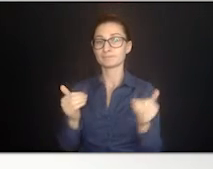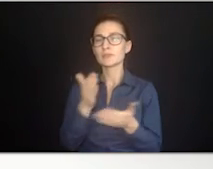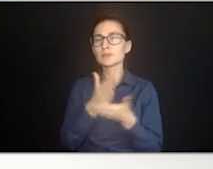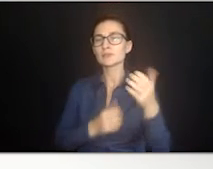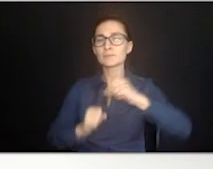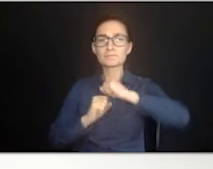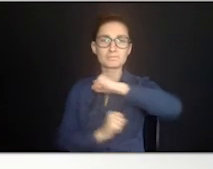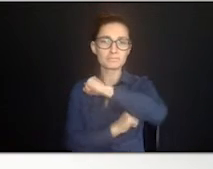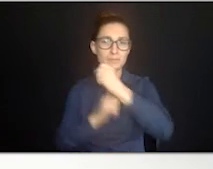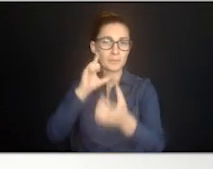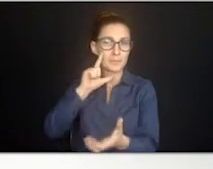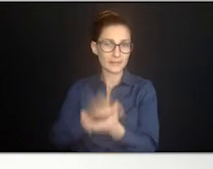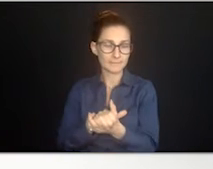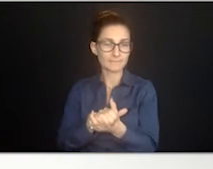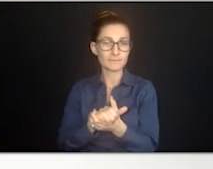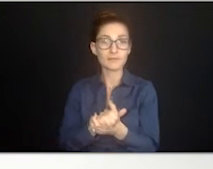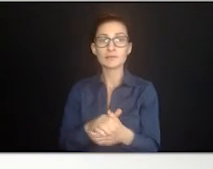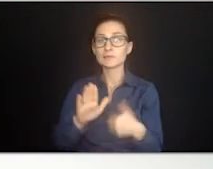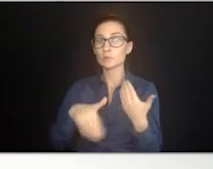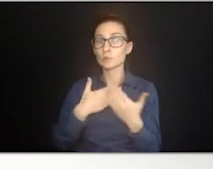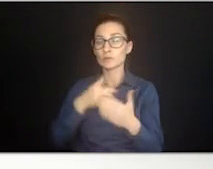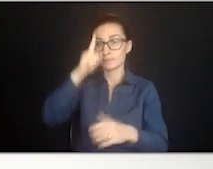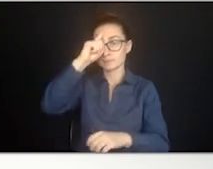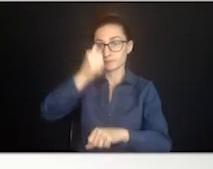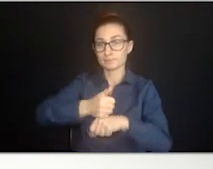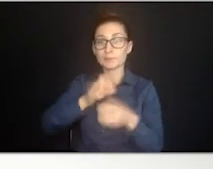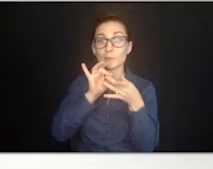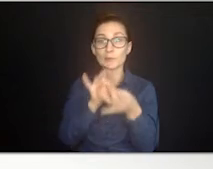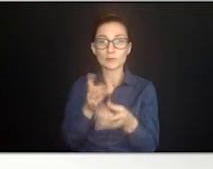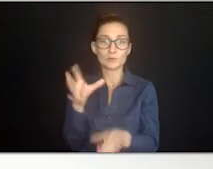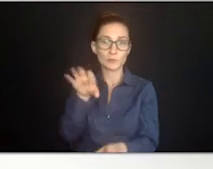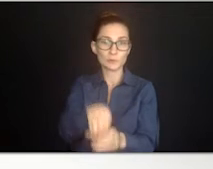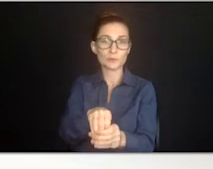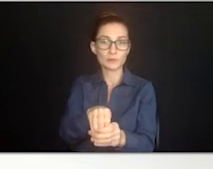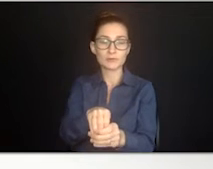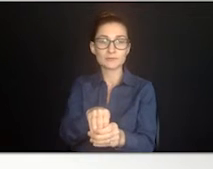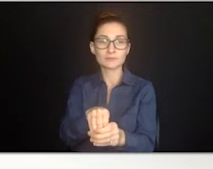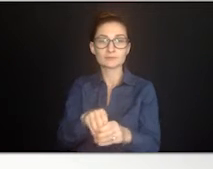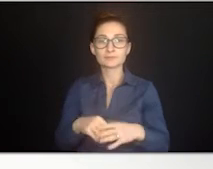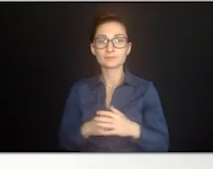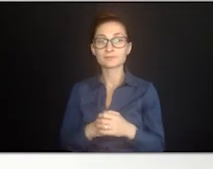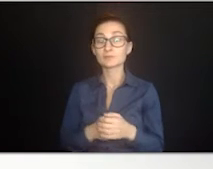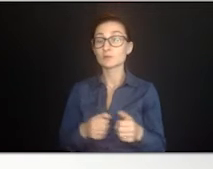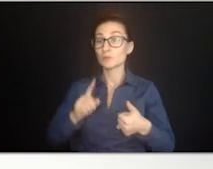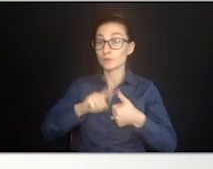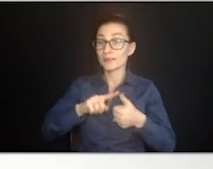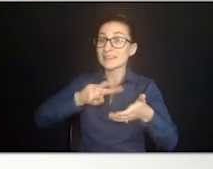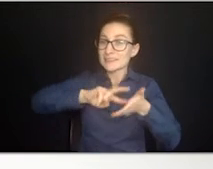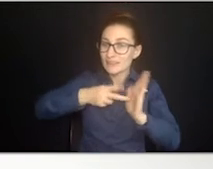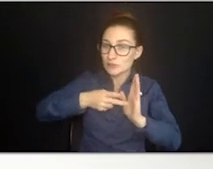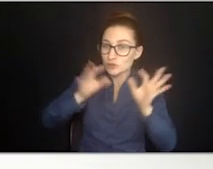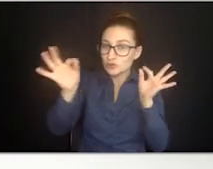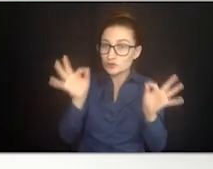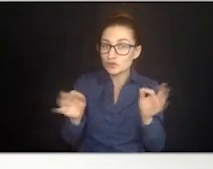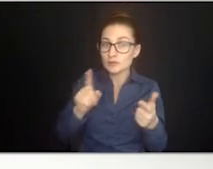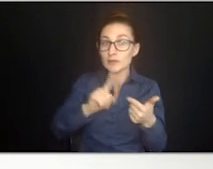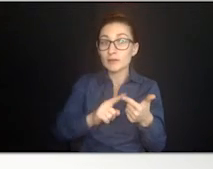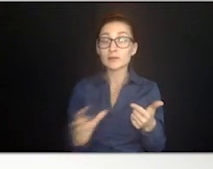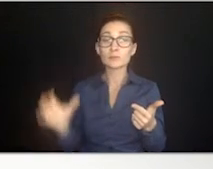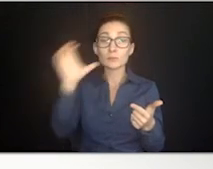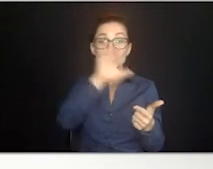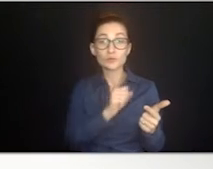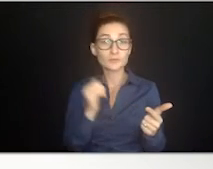some foundational beliefs, a mindset about inclusion that includes that definition, some ideas about